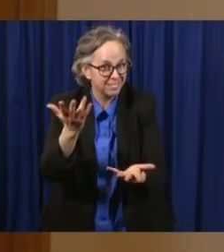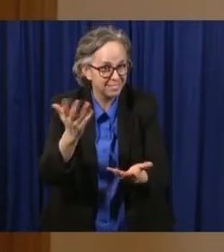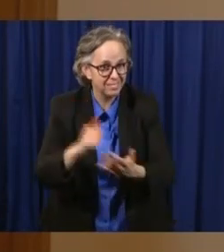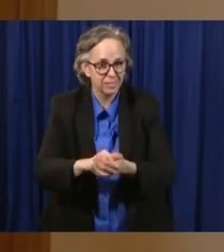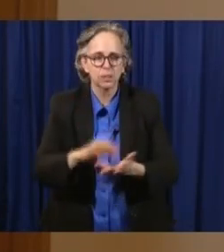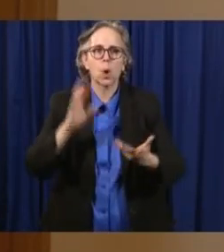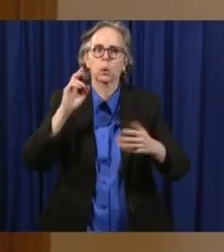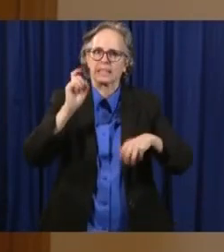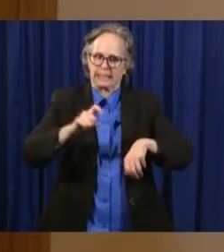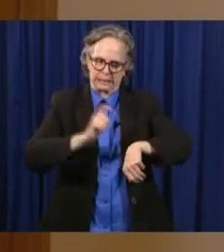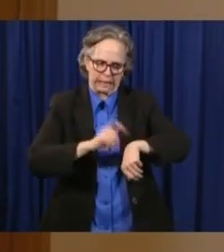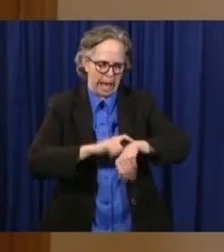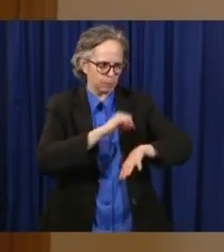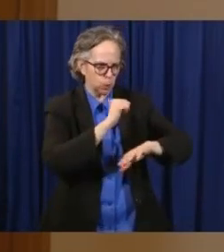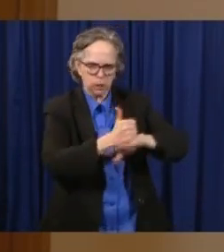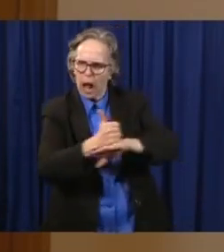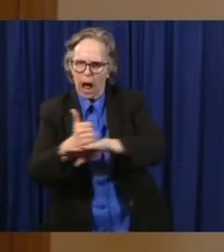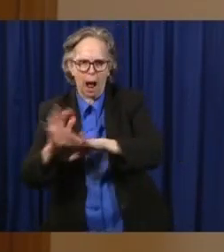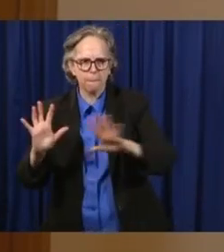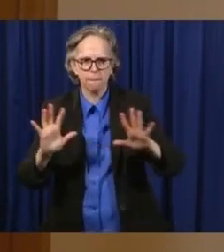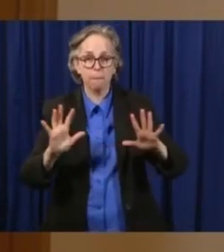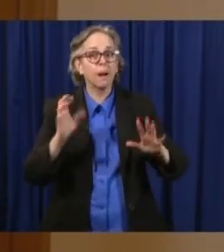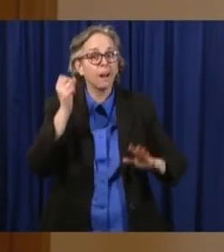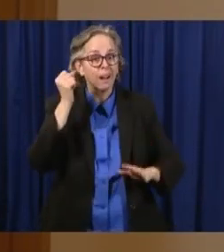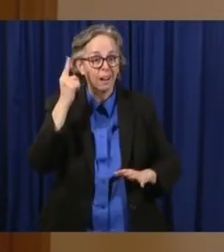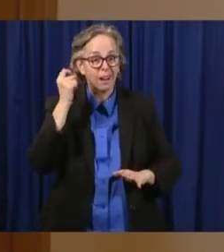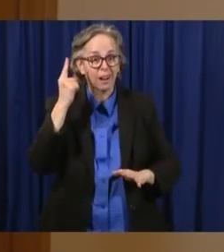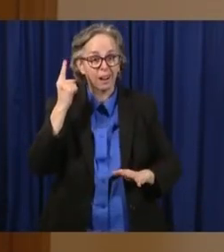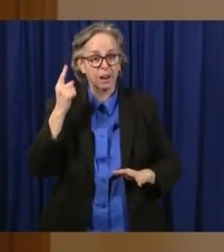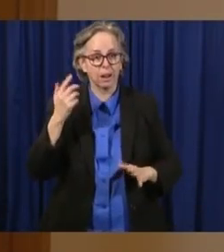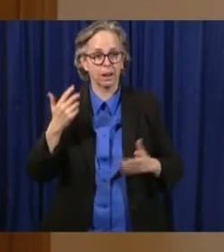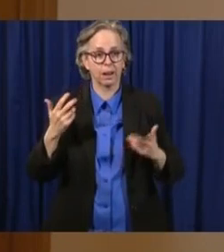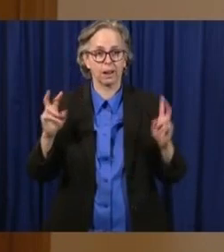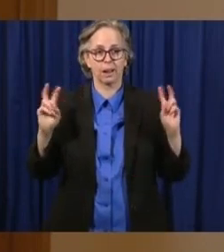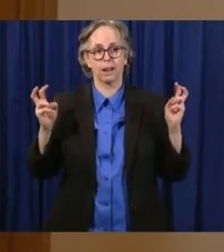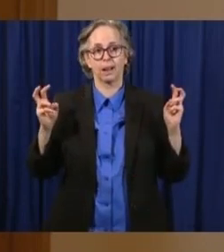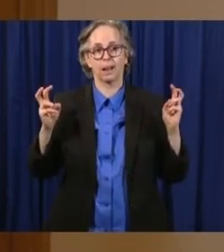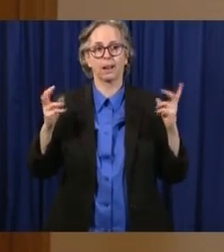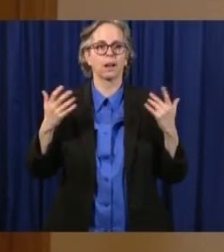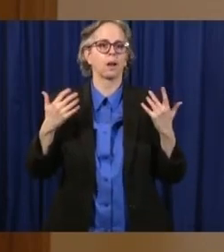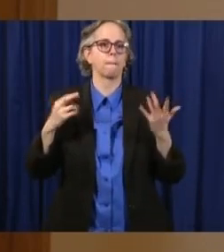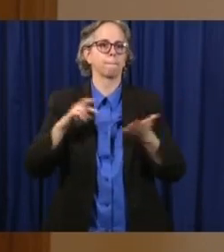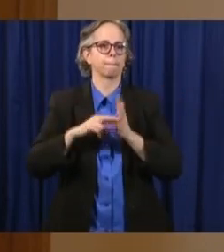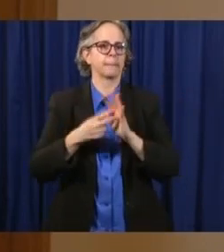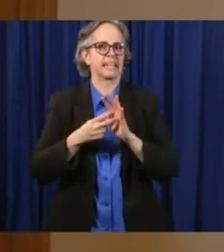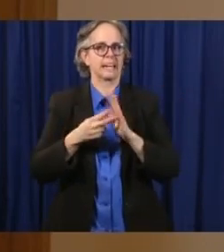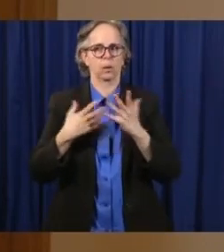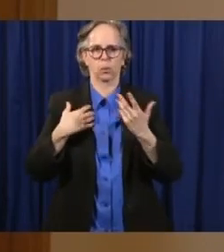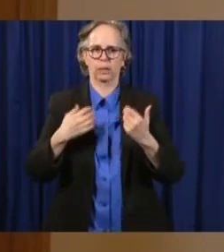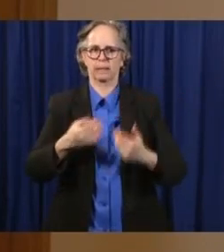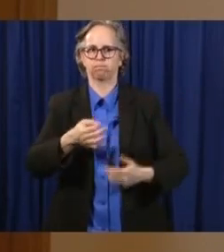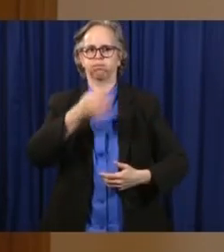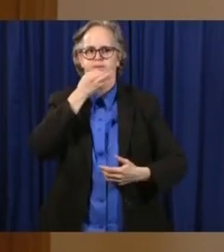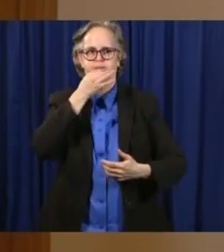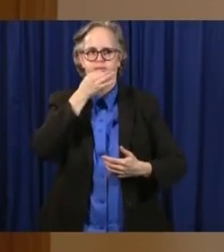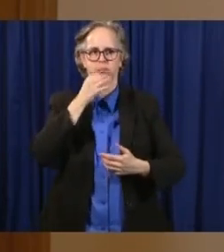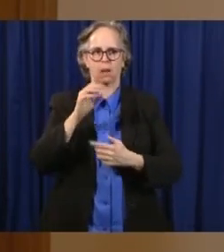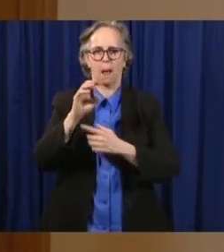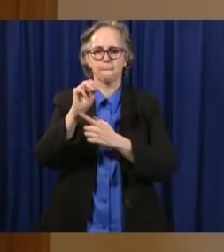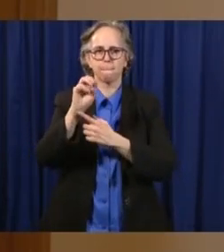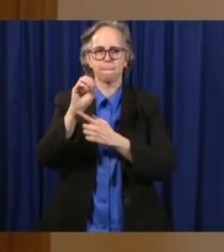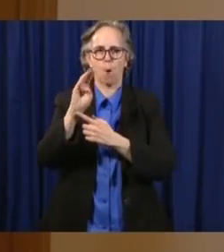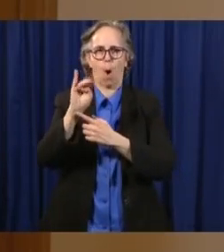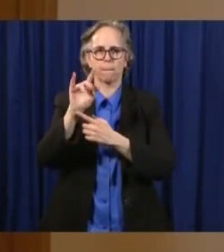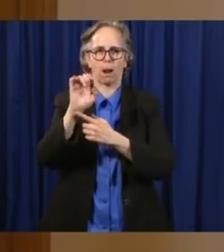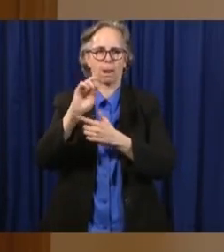been building is the ability to be mobile and agile and flexible in our response. So we now know that there are going to be hotspots